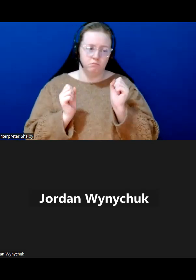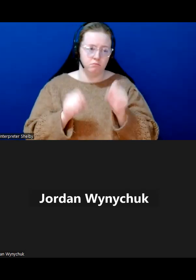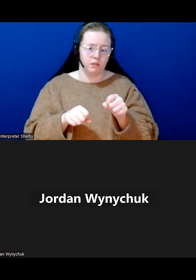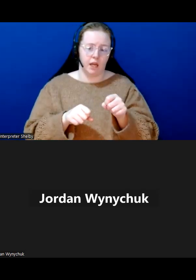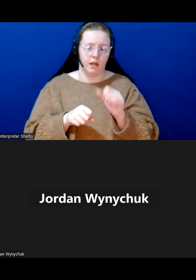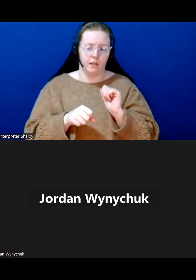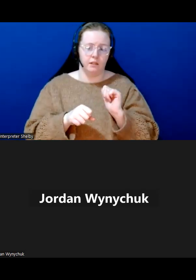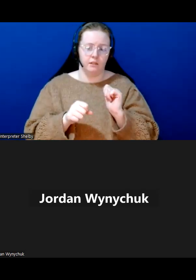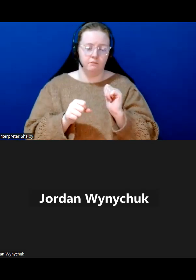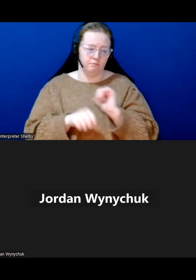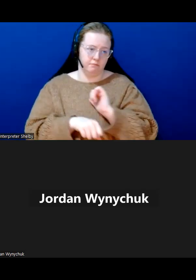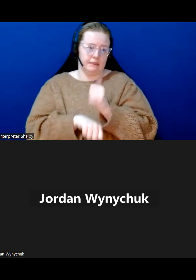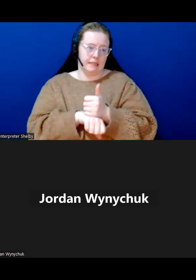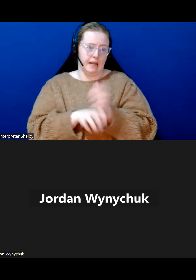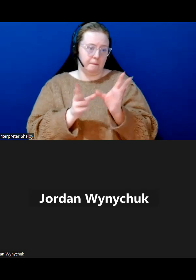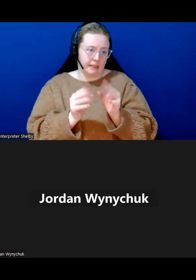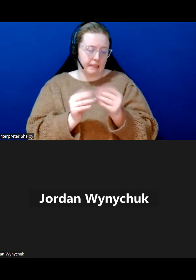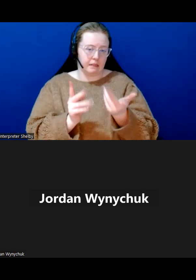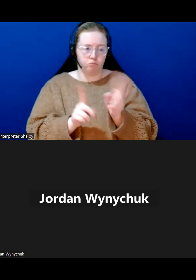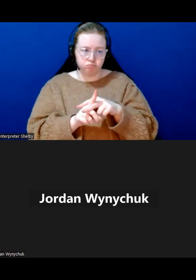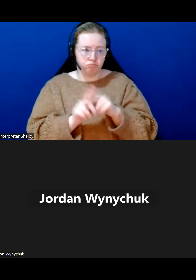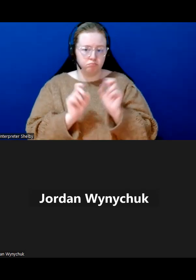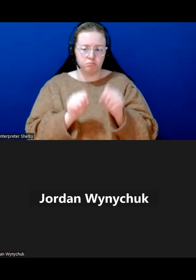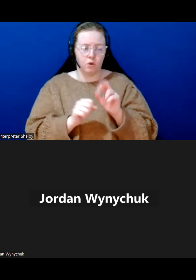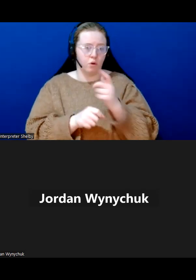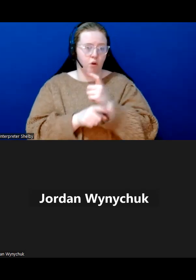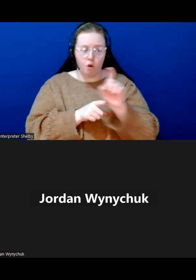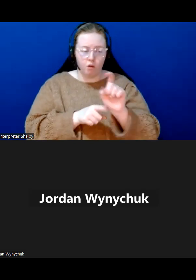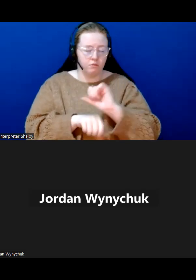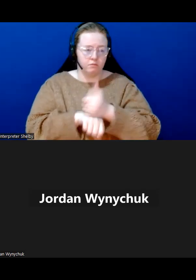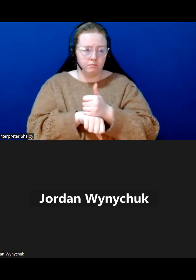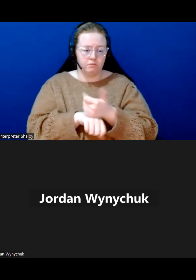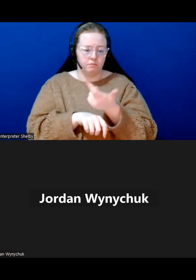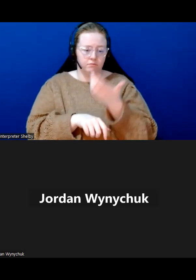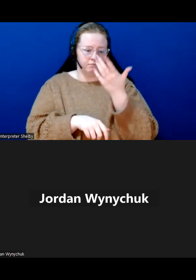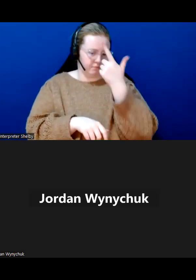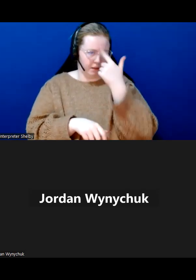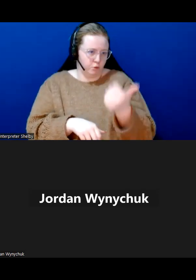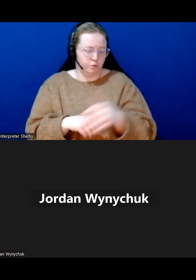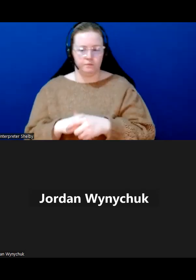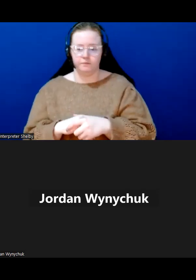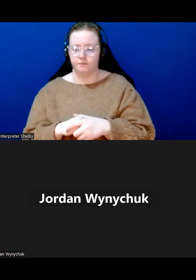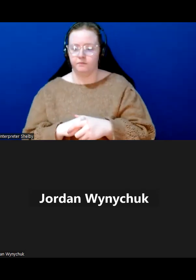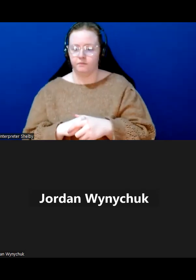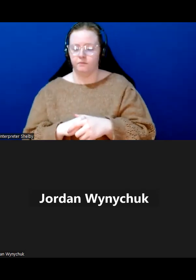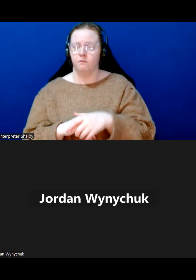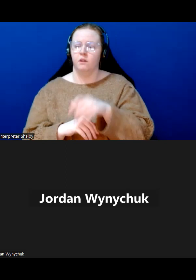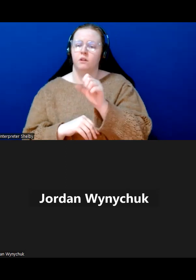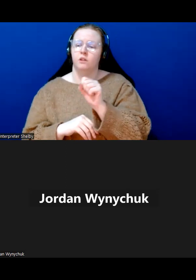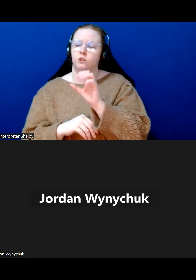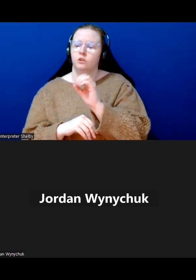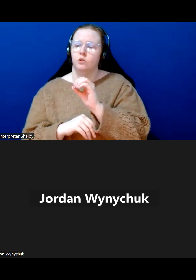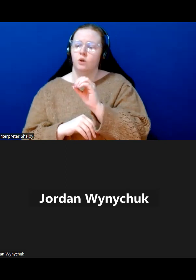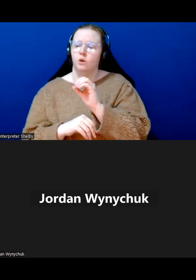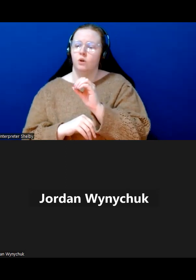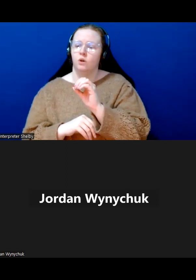certainly arrange for you to come down for a meeting, or we could arrange for a call, whatever is easiest for you guys. Oh, so you just